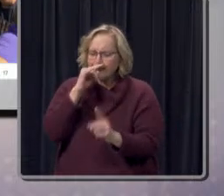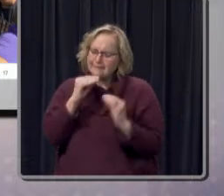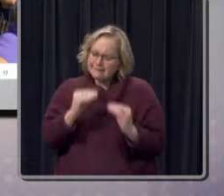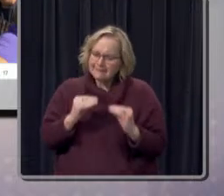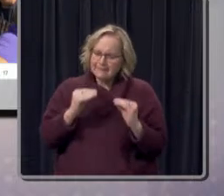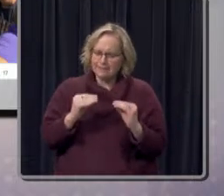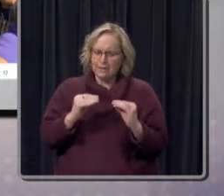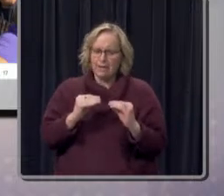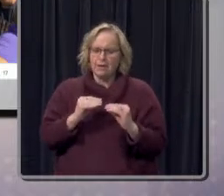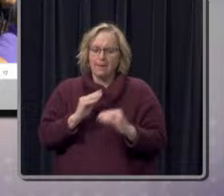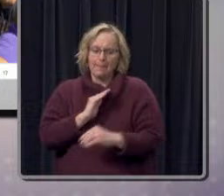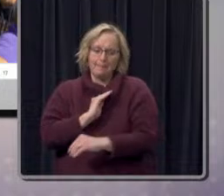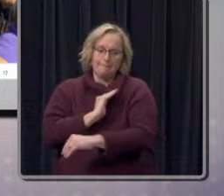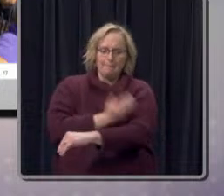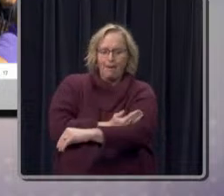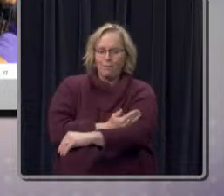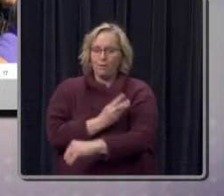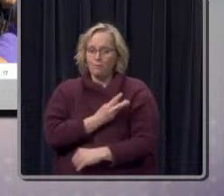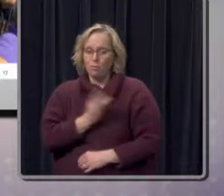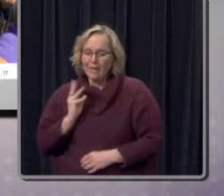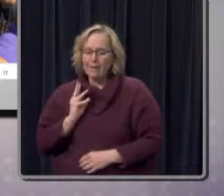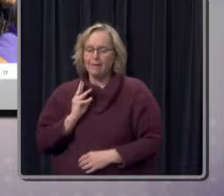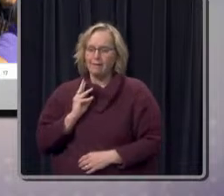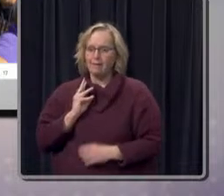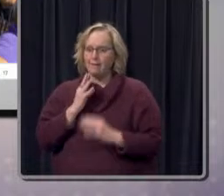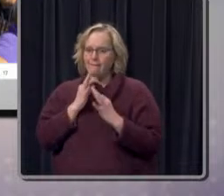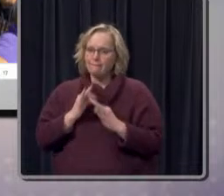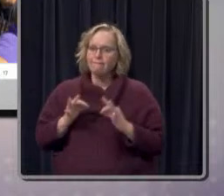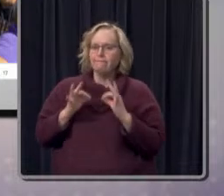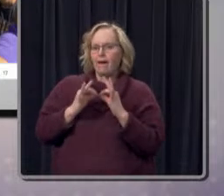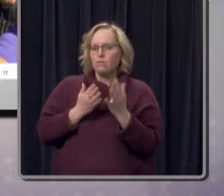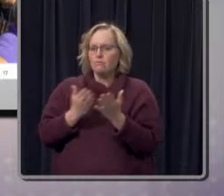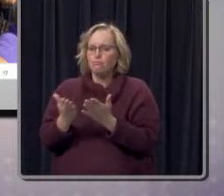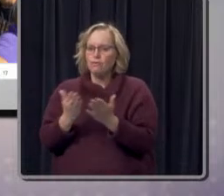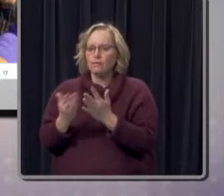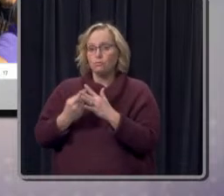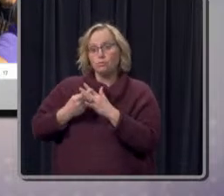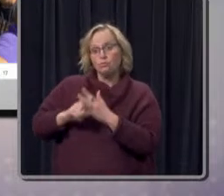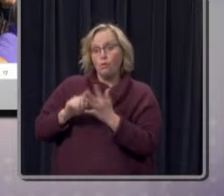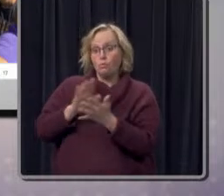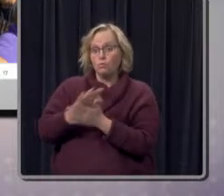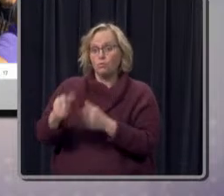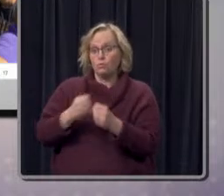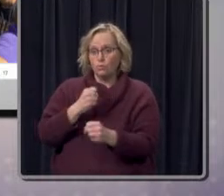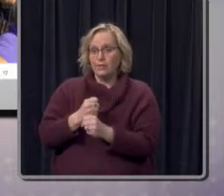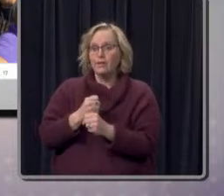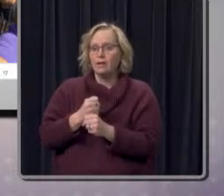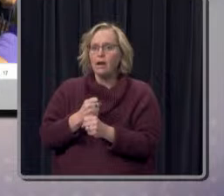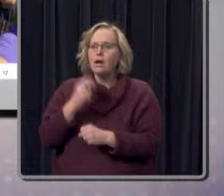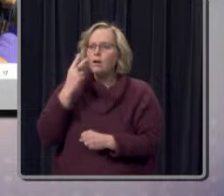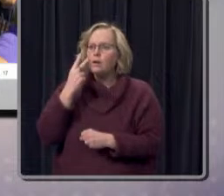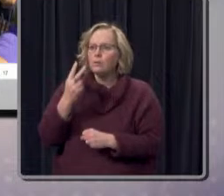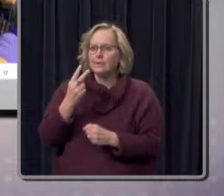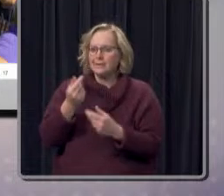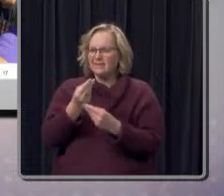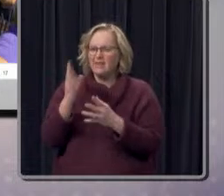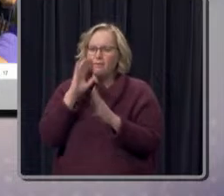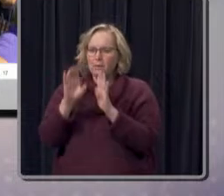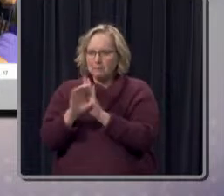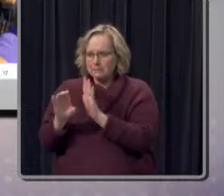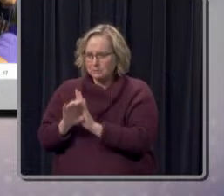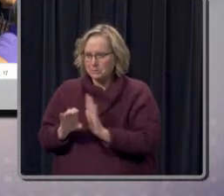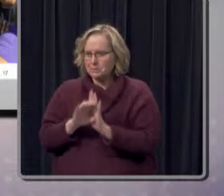of we and really valuing service. And so to kick off our school year, you see a collection of pictures. Our